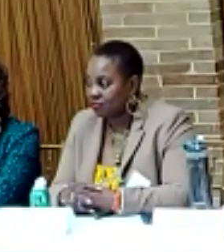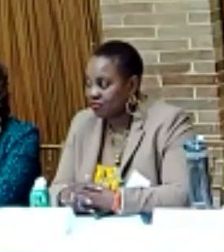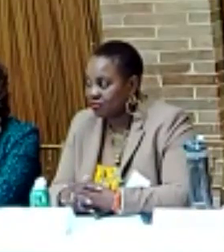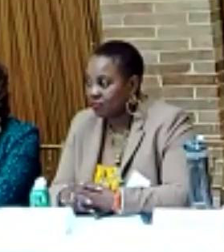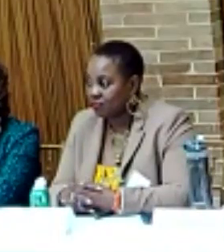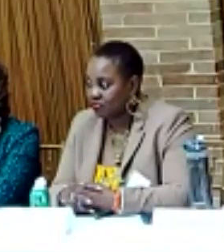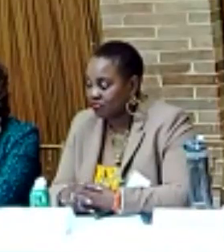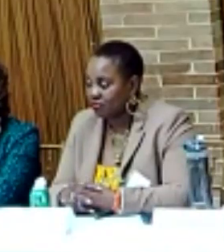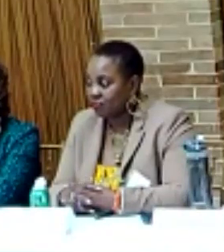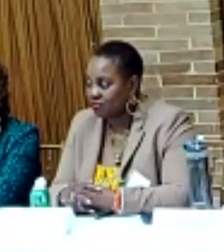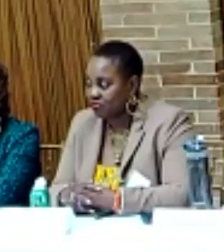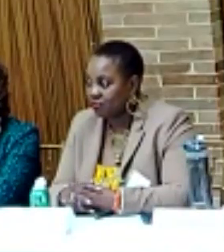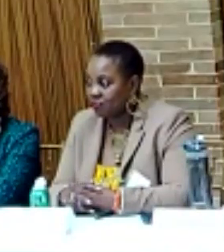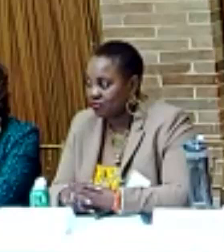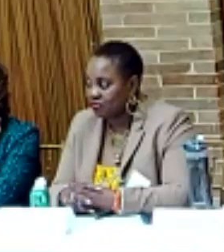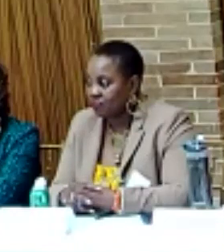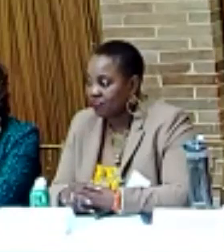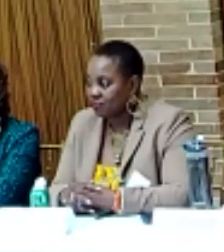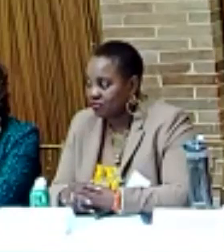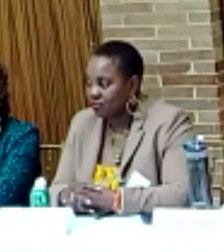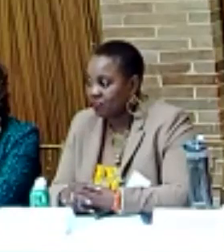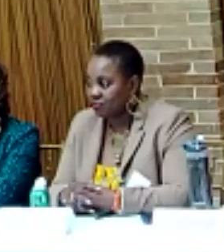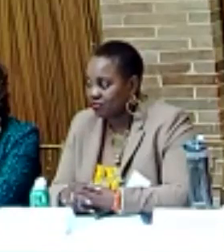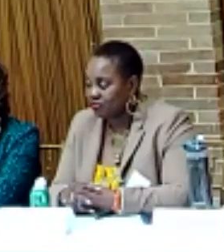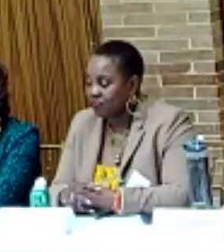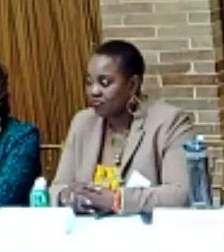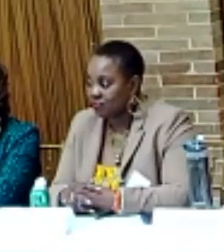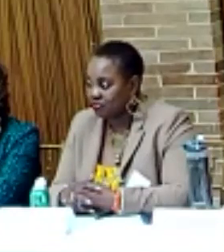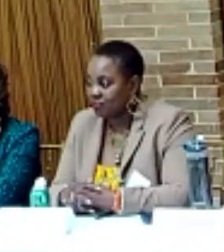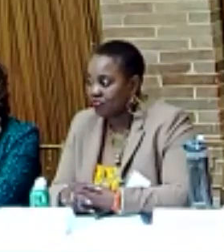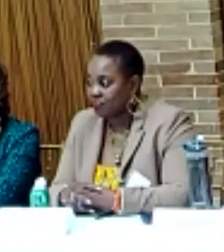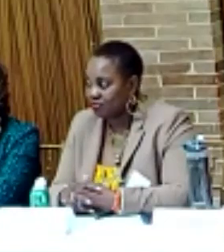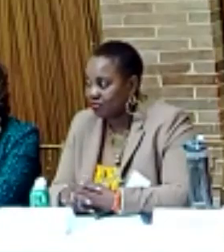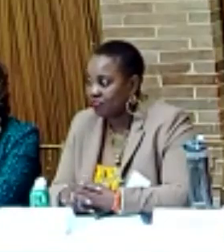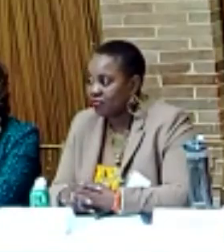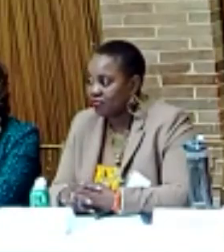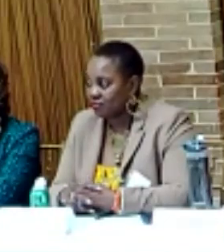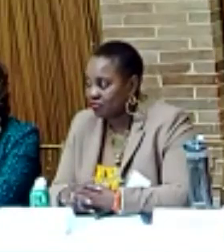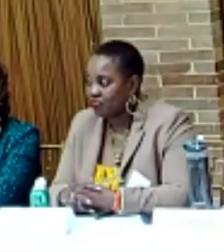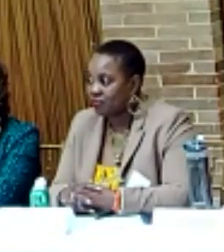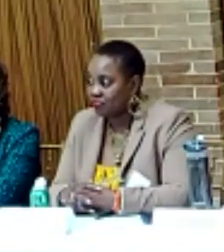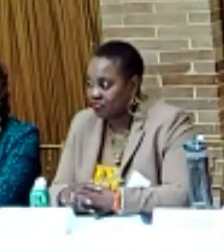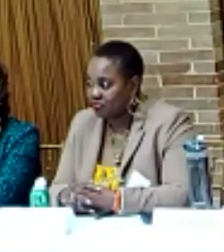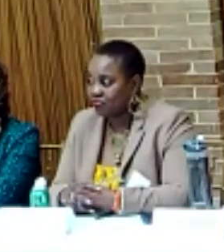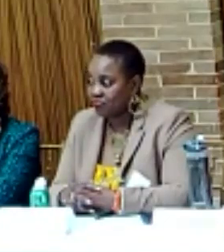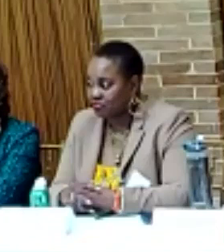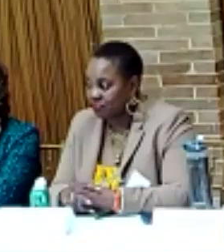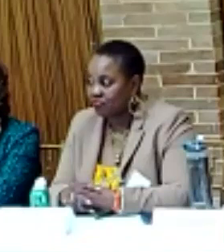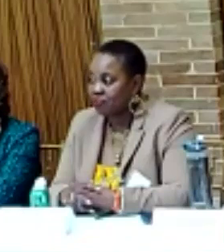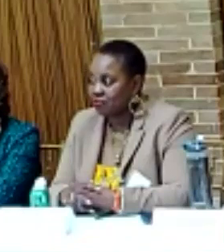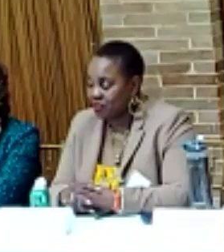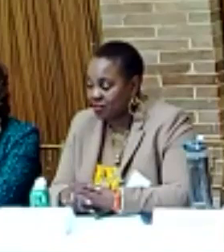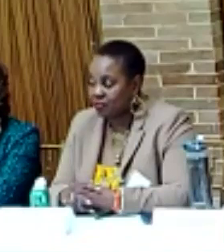tell if this unit can be rented or not so you have in one hand a normal